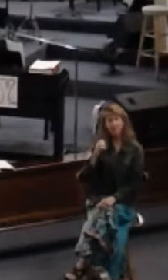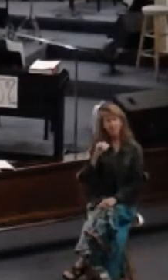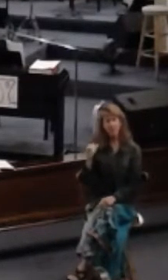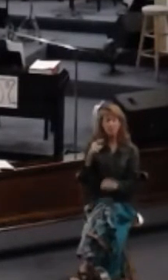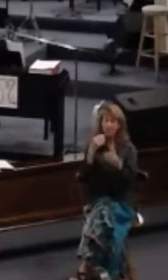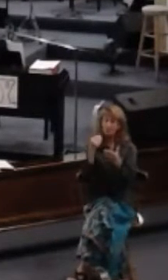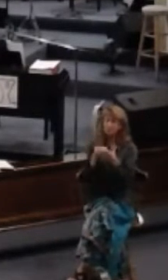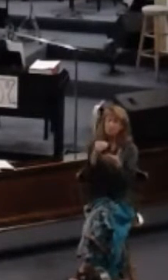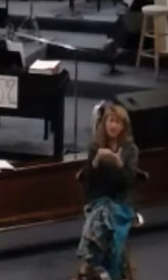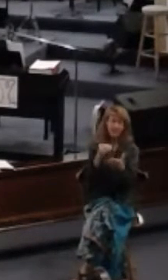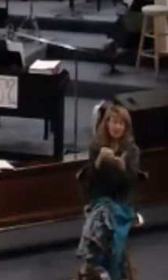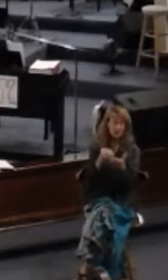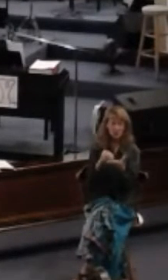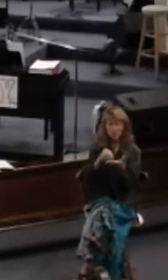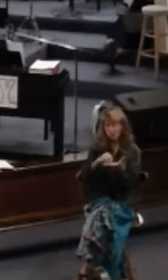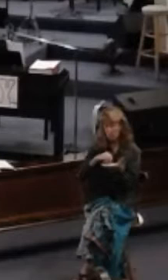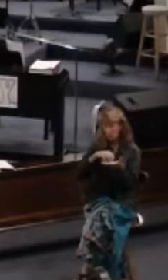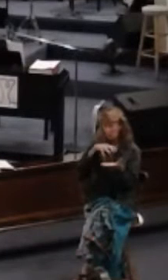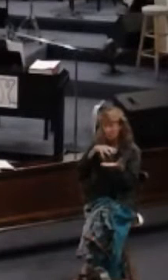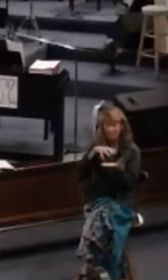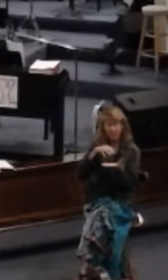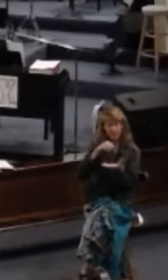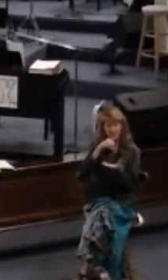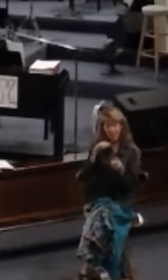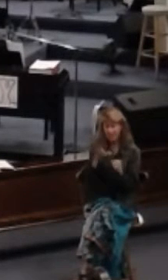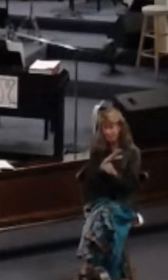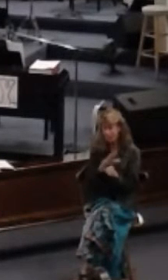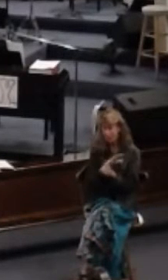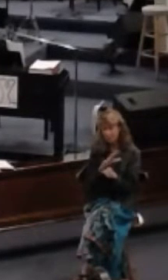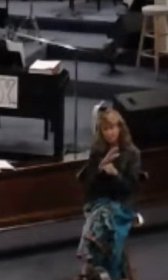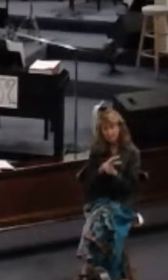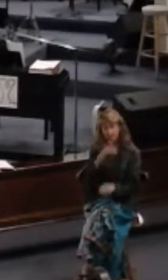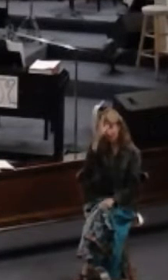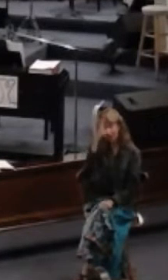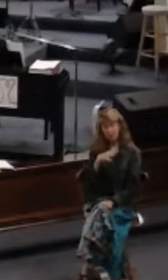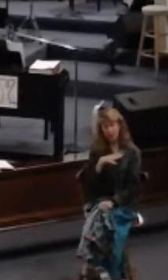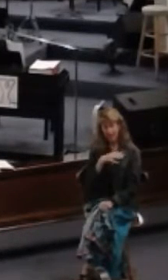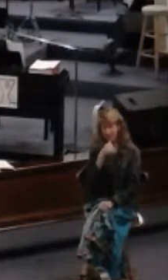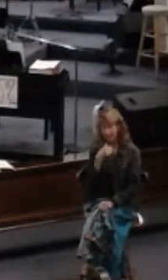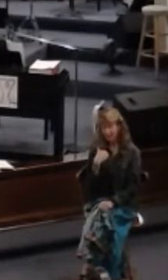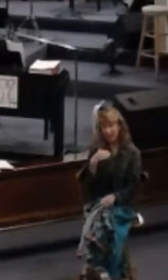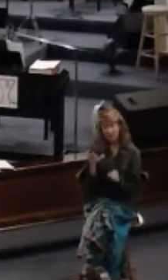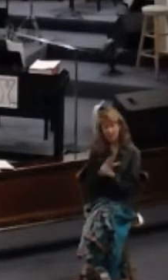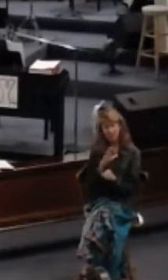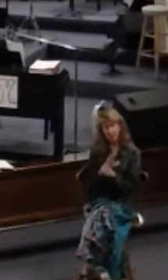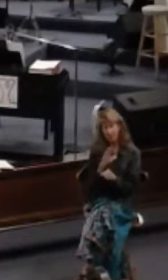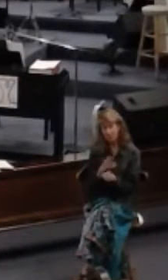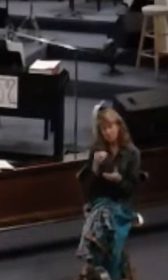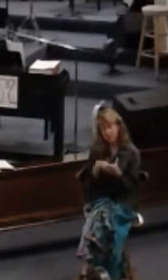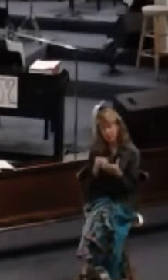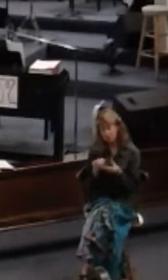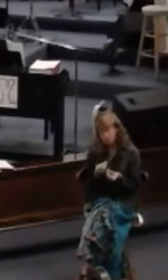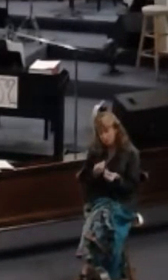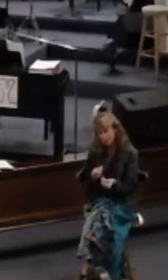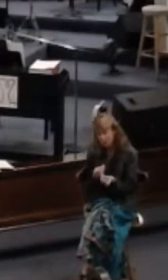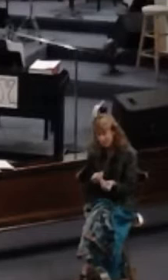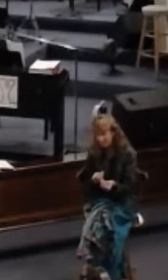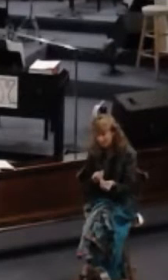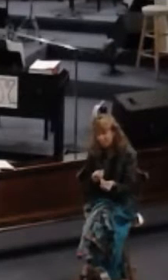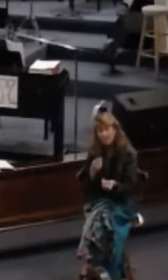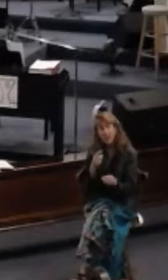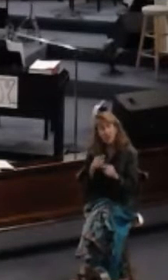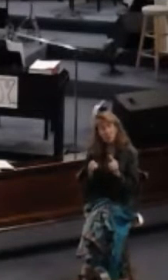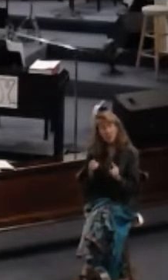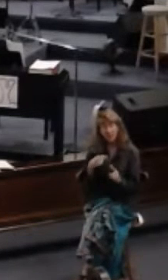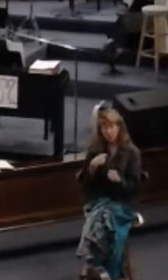money was tight. It was always tight, and he hardly had enough funds to feed the children. And so what little funds he did